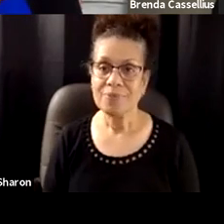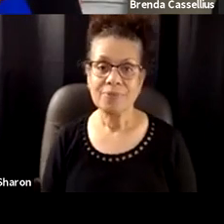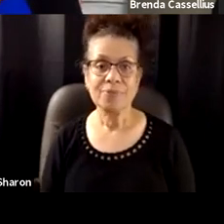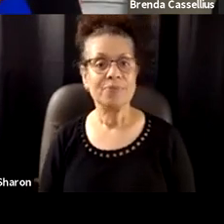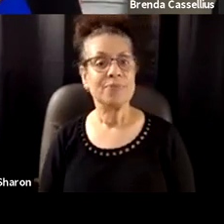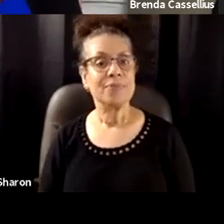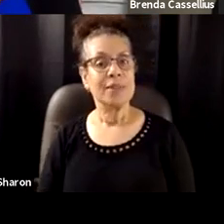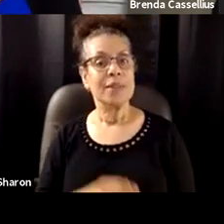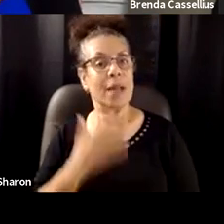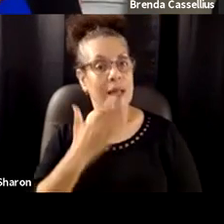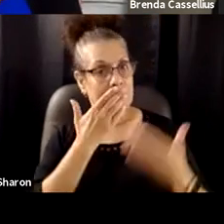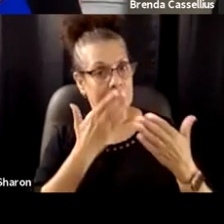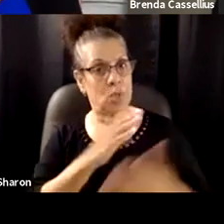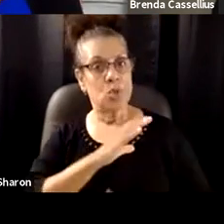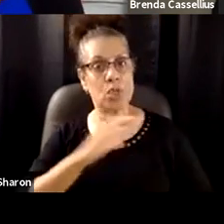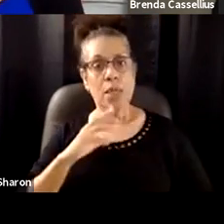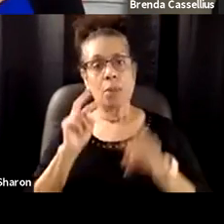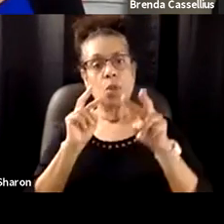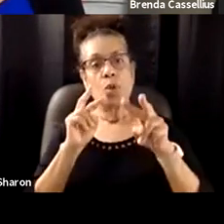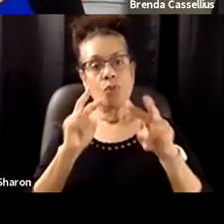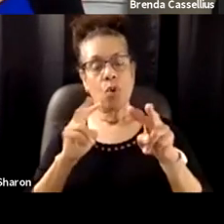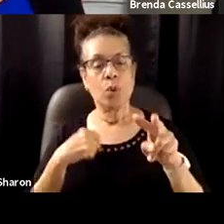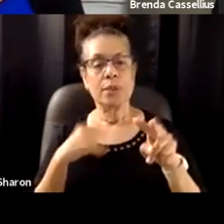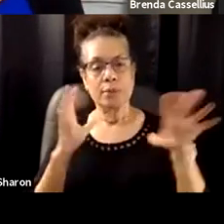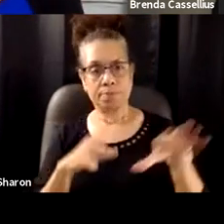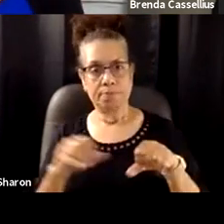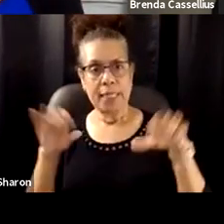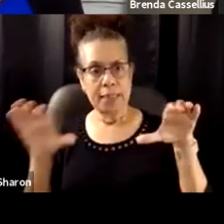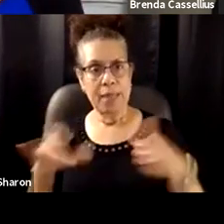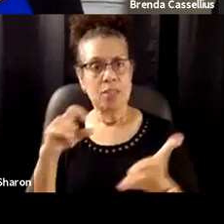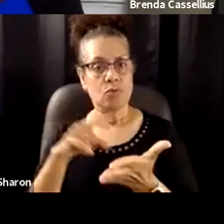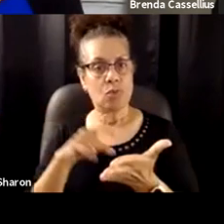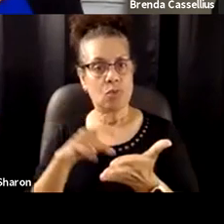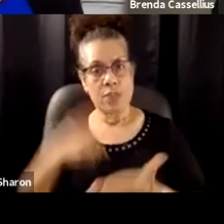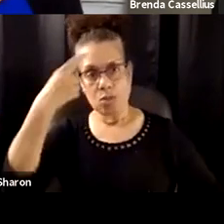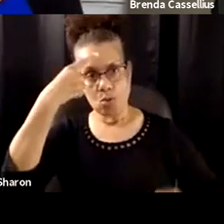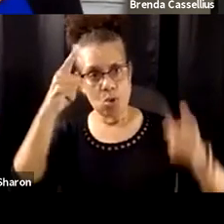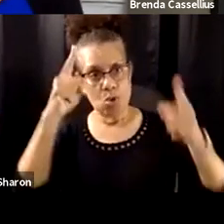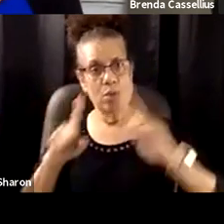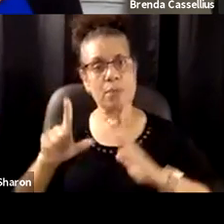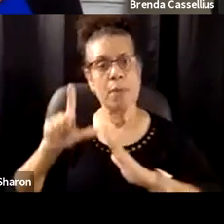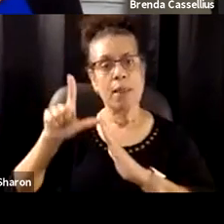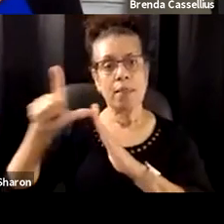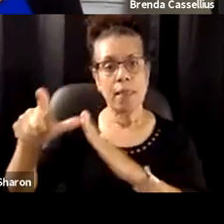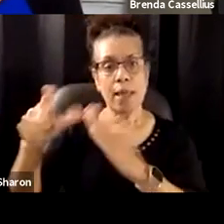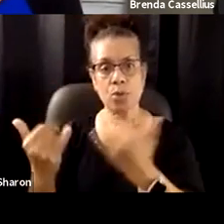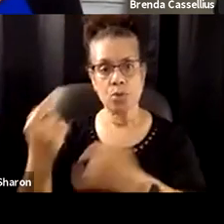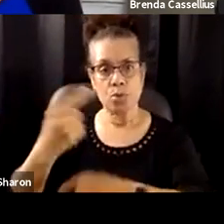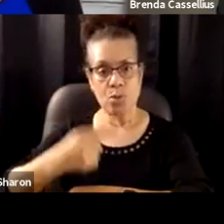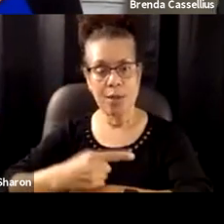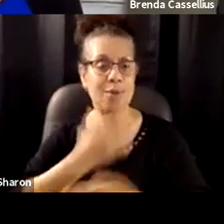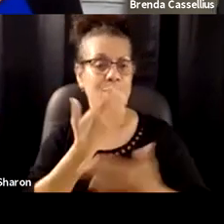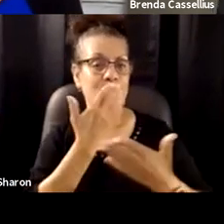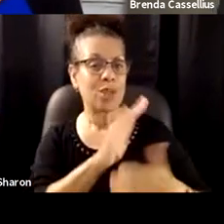okay thank you the committee looks forward to taking action on this tentative collective bargaining agreement later this evening thank you again for all your hard